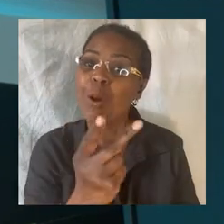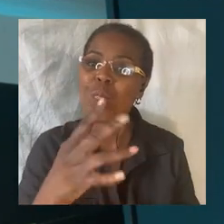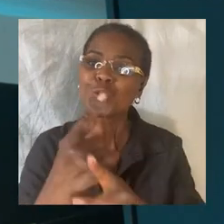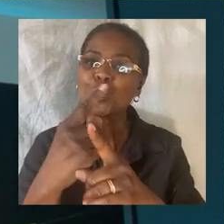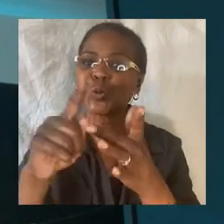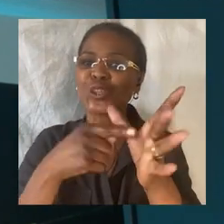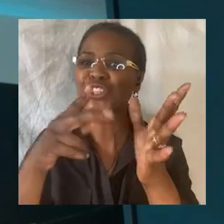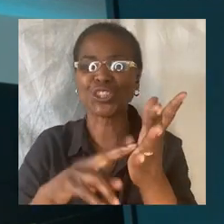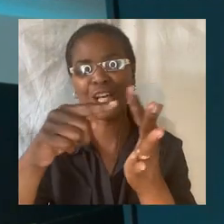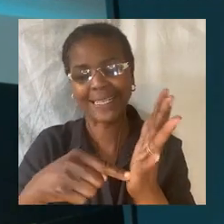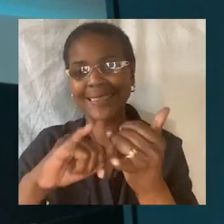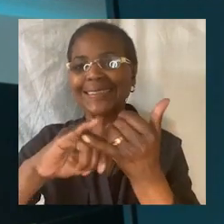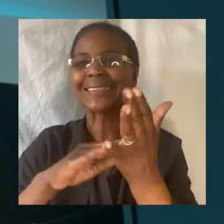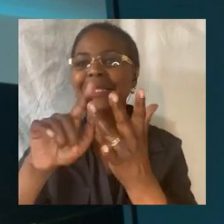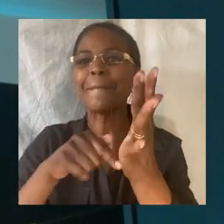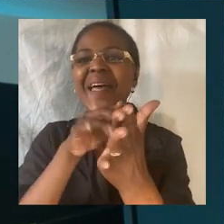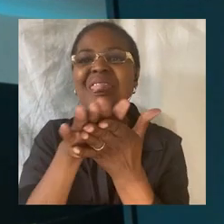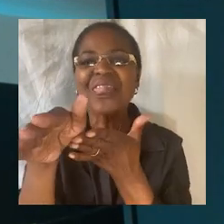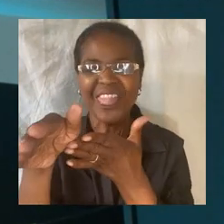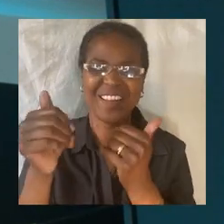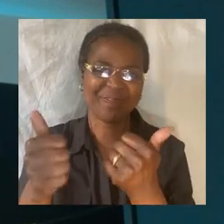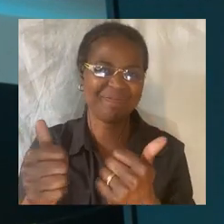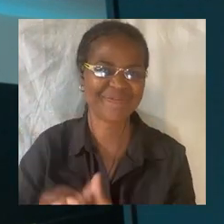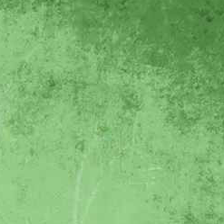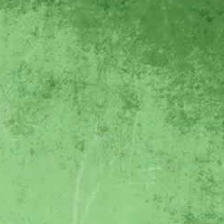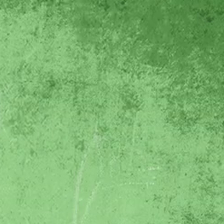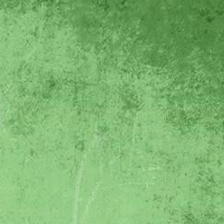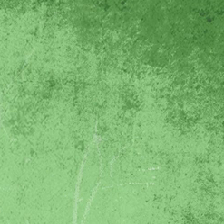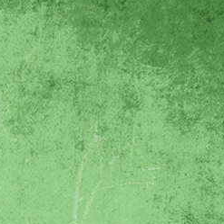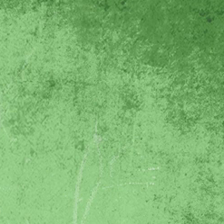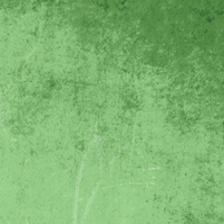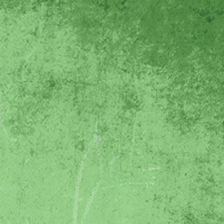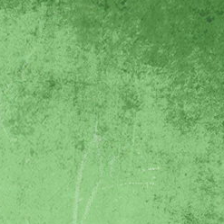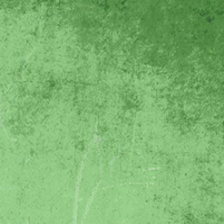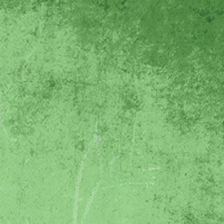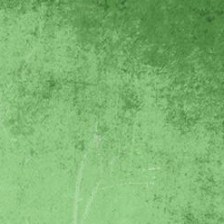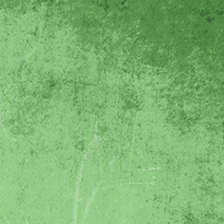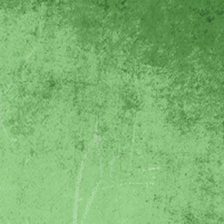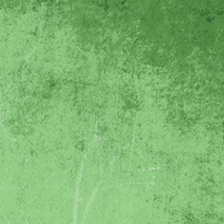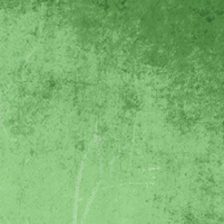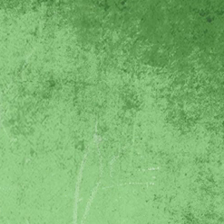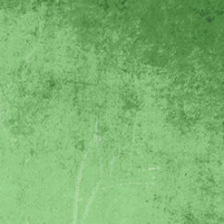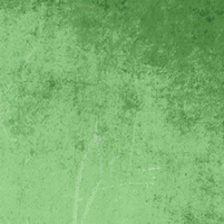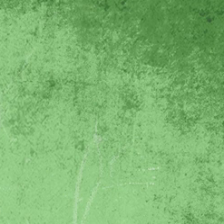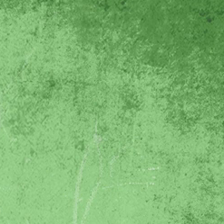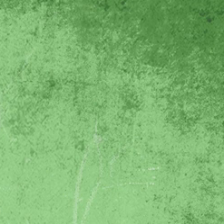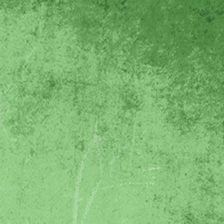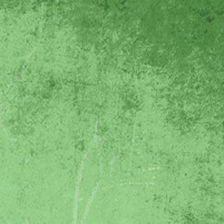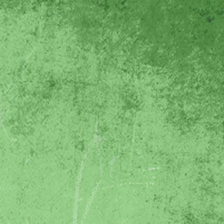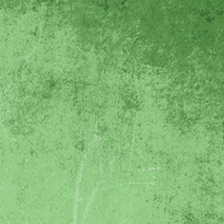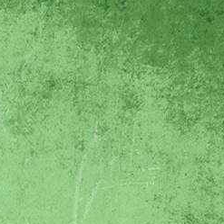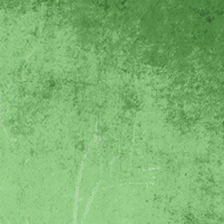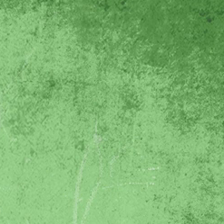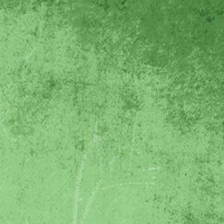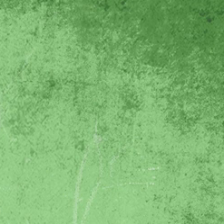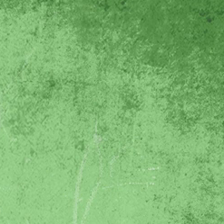So let's welcome David and Tom, who will get chatting to Janet Smyth. Skellig with David Almond and Tom de Freston,